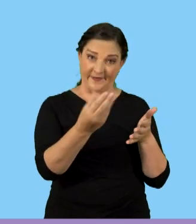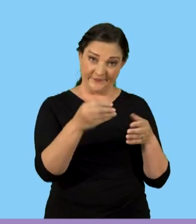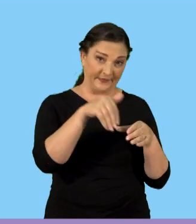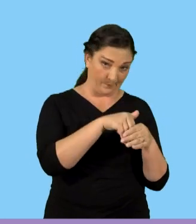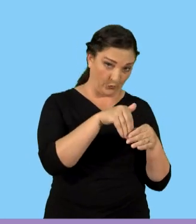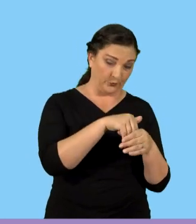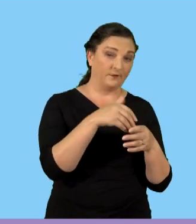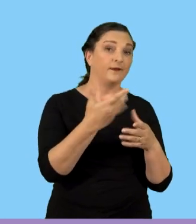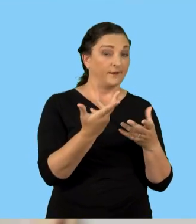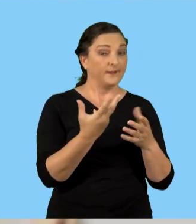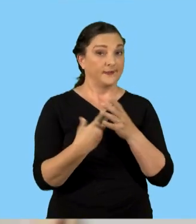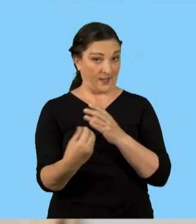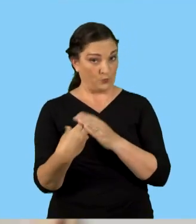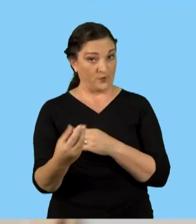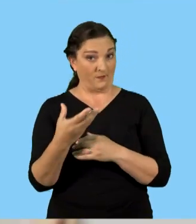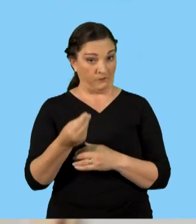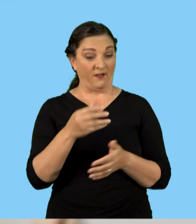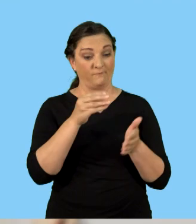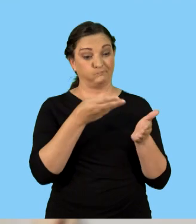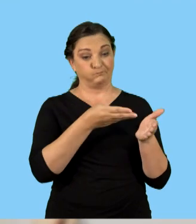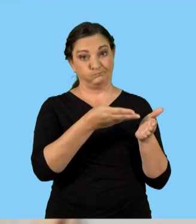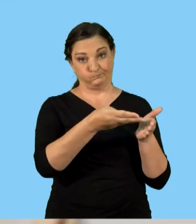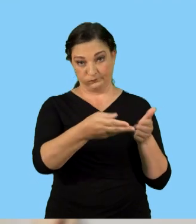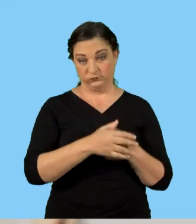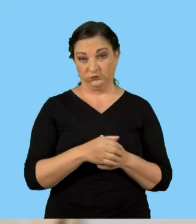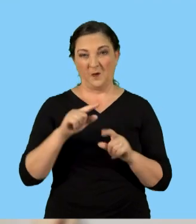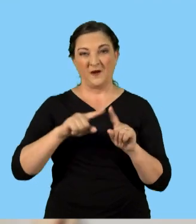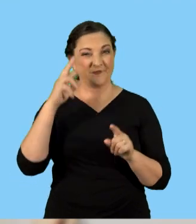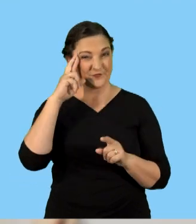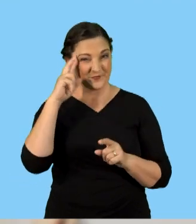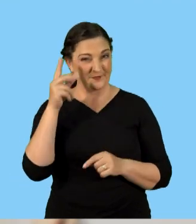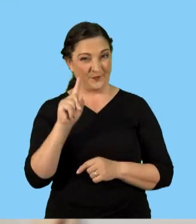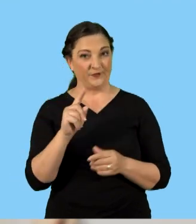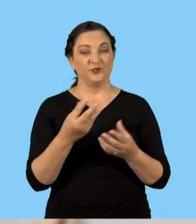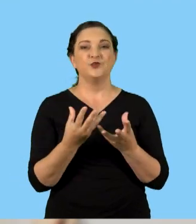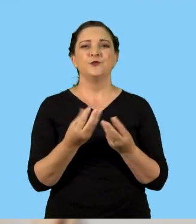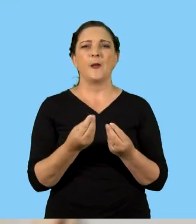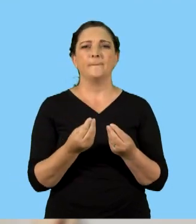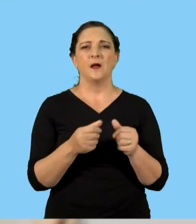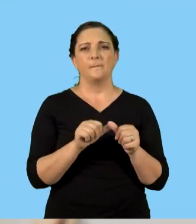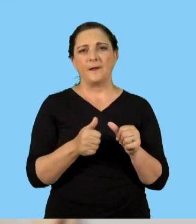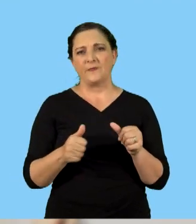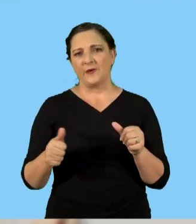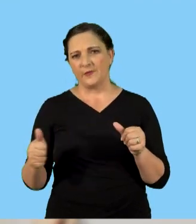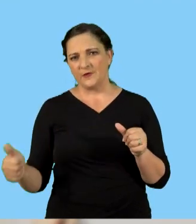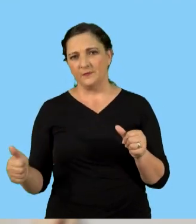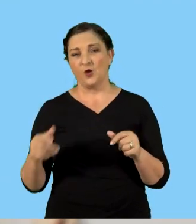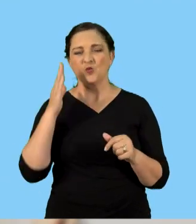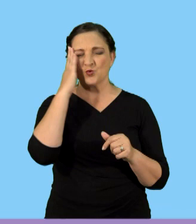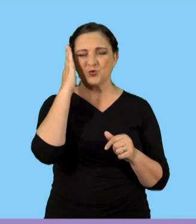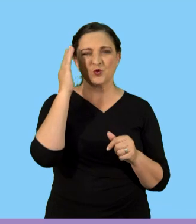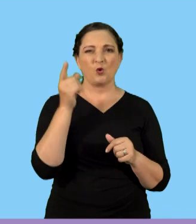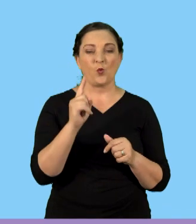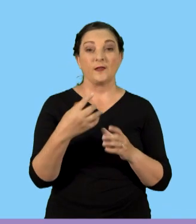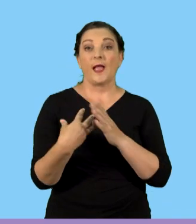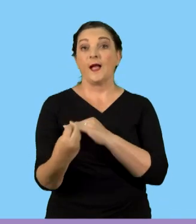it has output values. But remember now, if we connect it to our number patterns or our numeric patterns, we know that the output values are